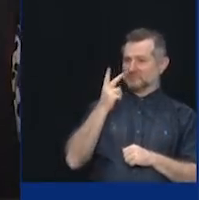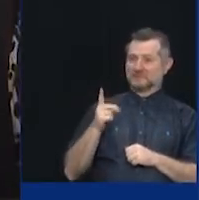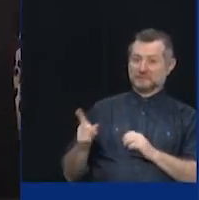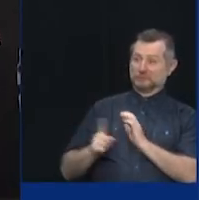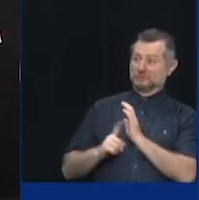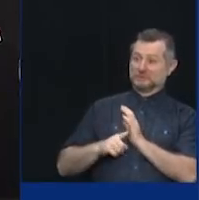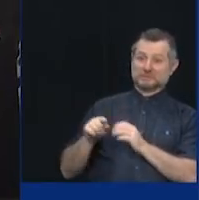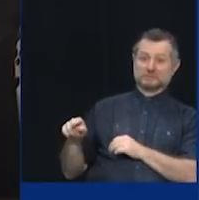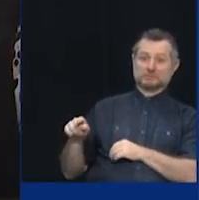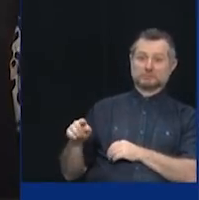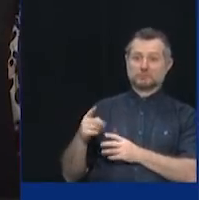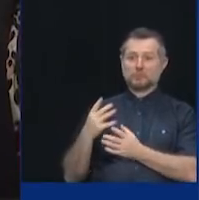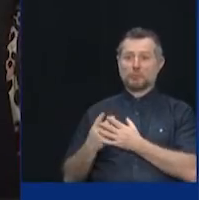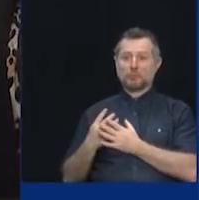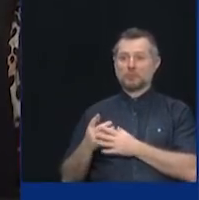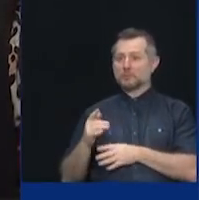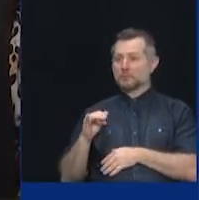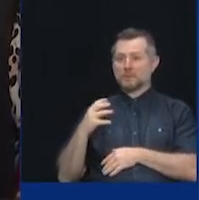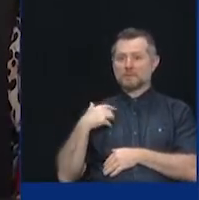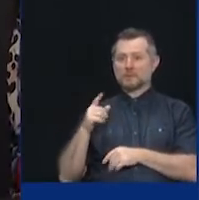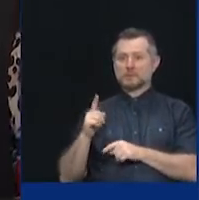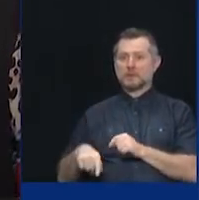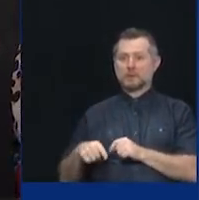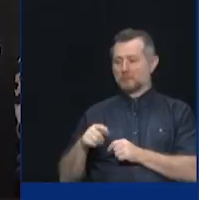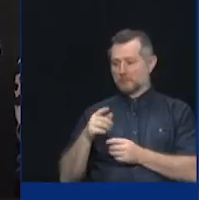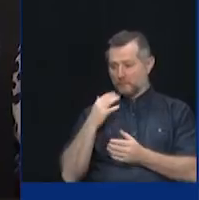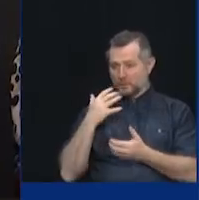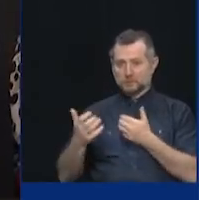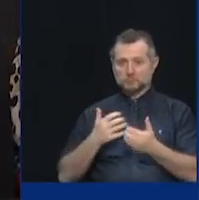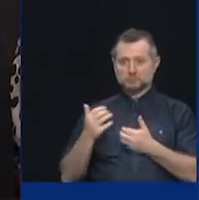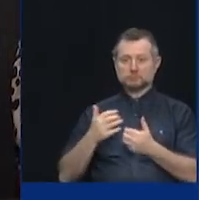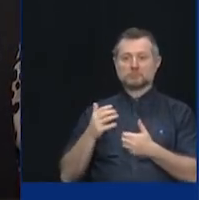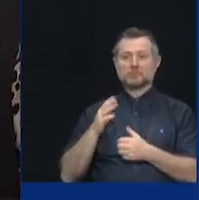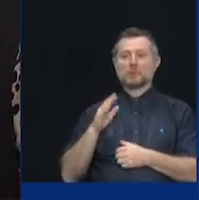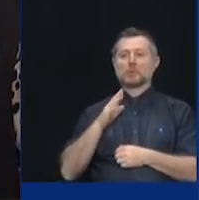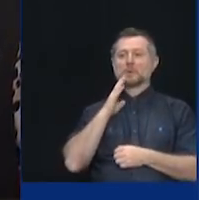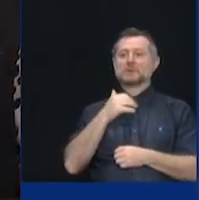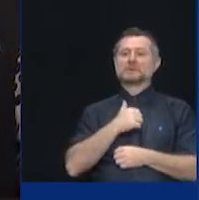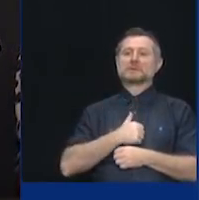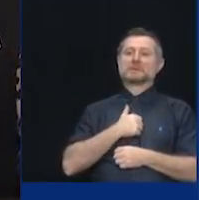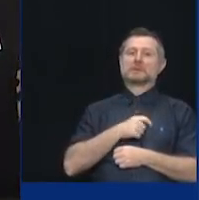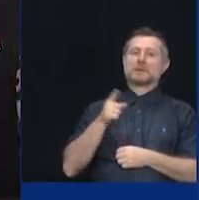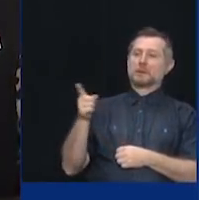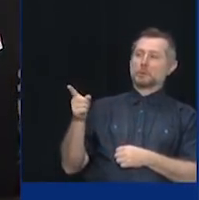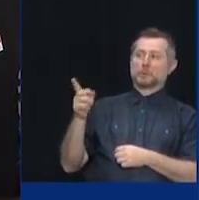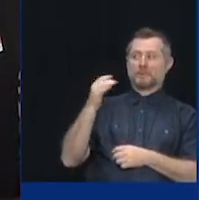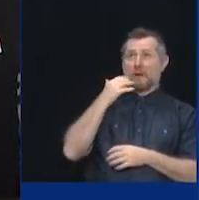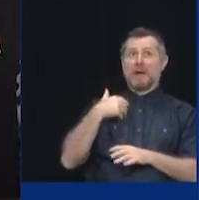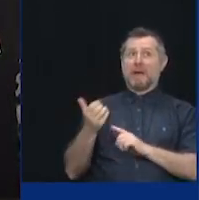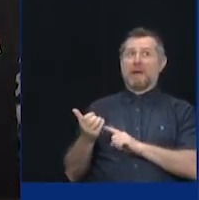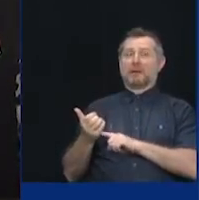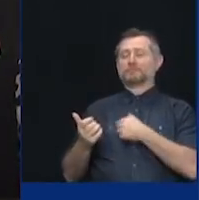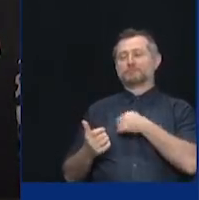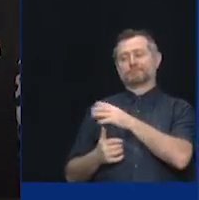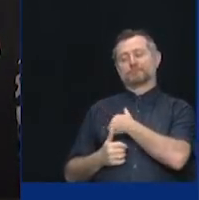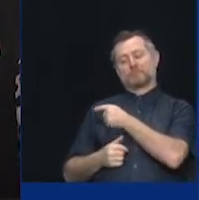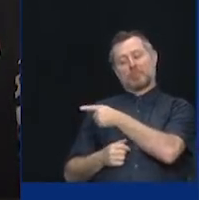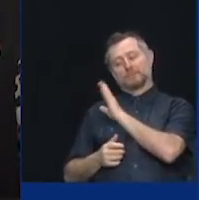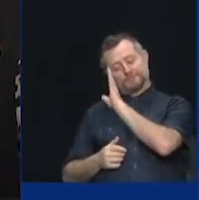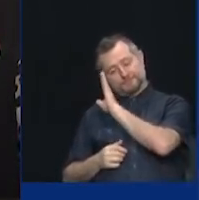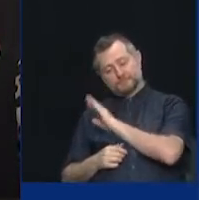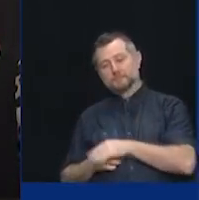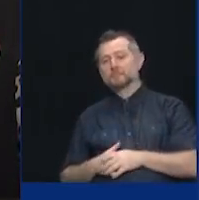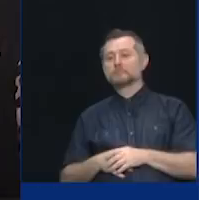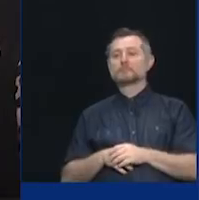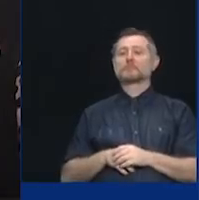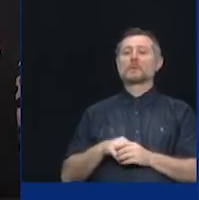turn off the phone. Sorry, I had to do that to you, Michael. Dr. Parag Mehta from the